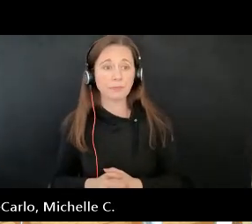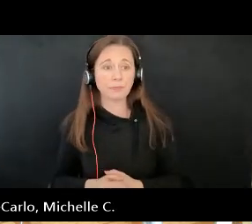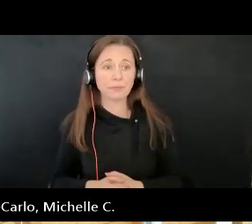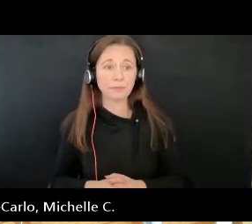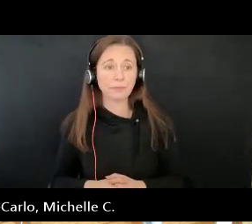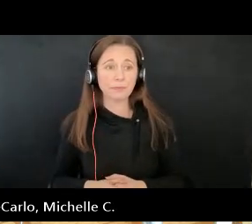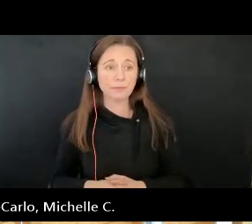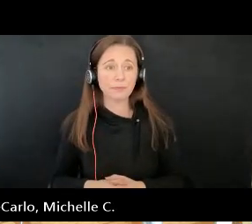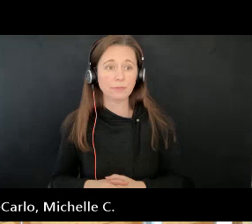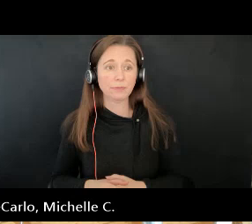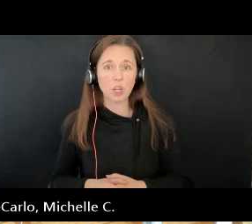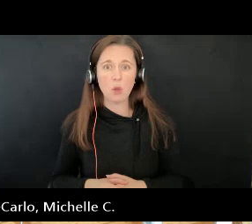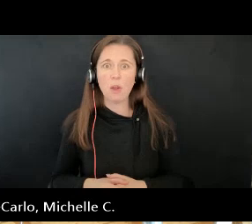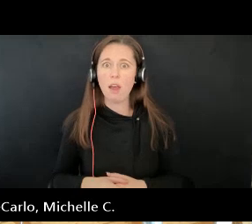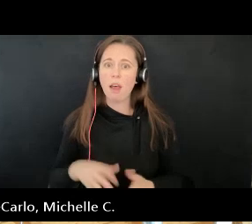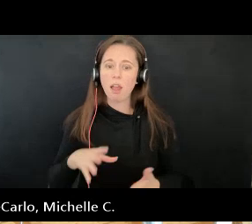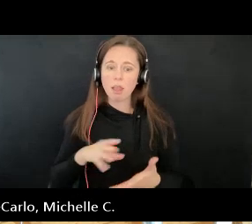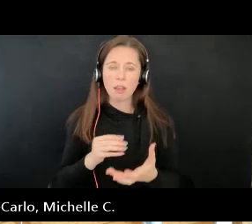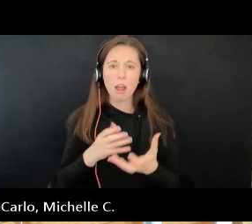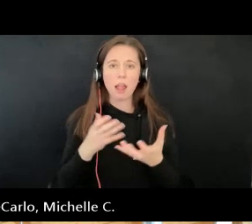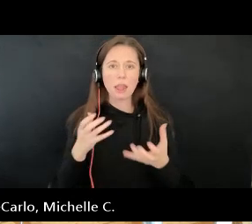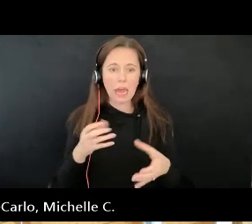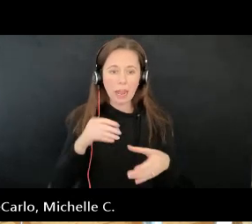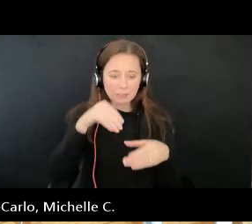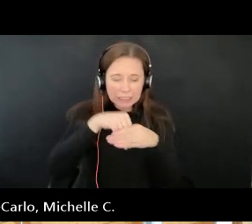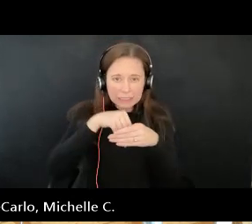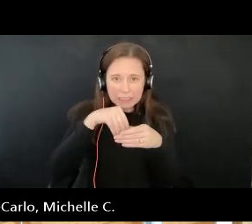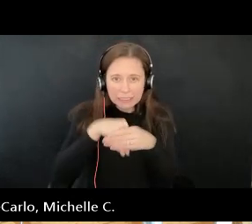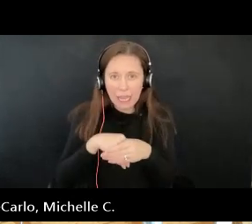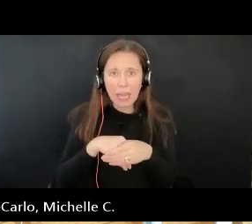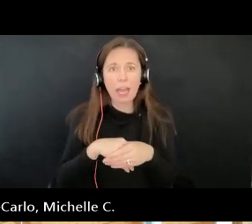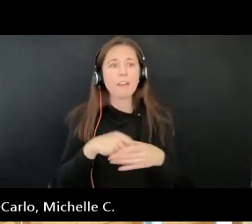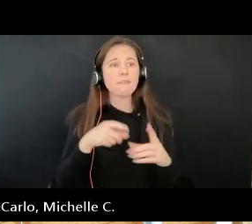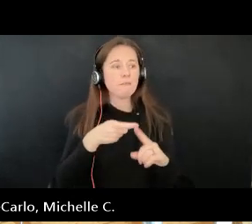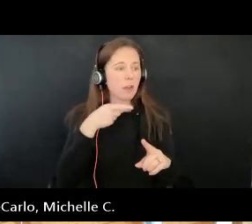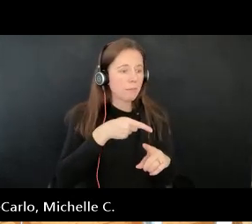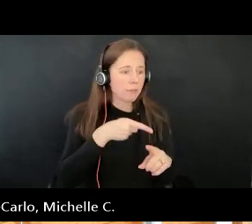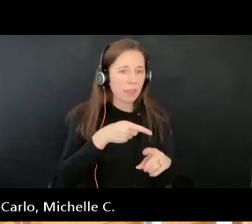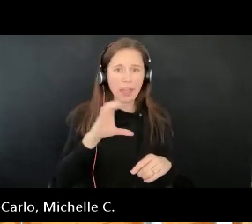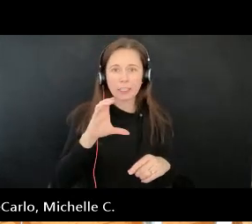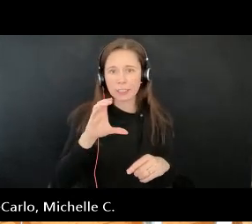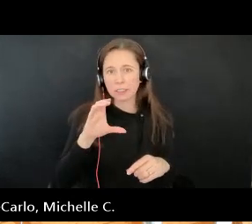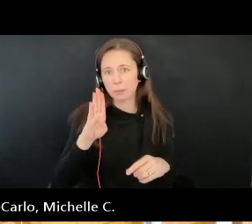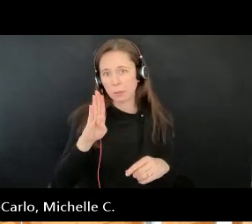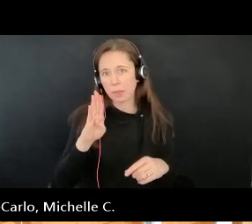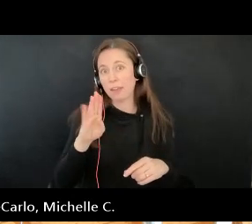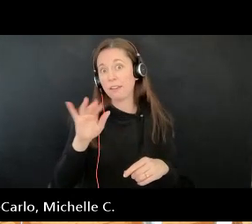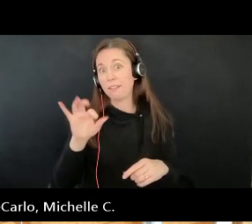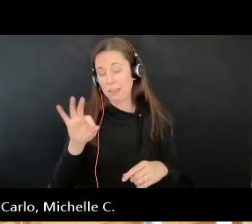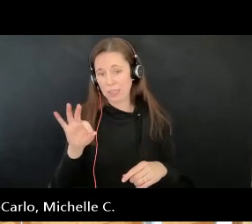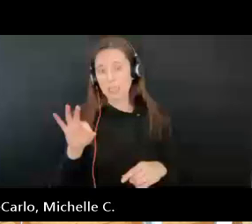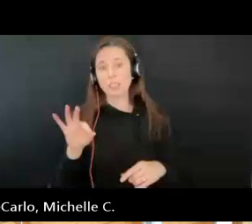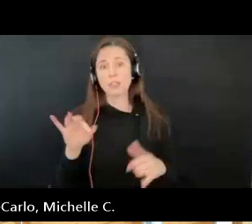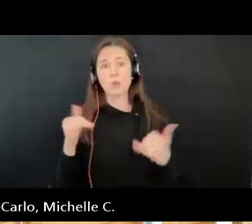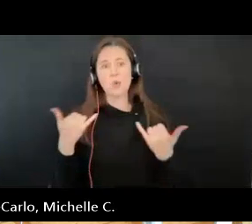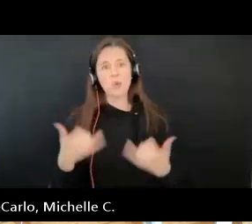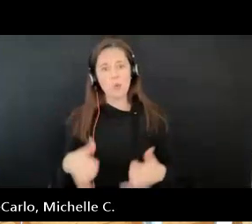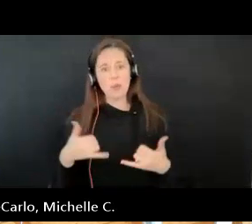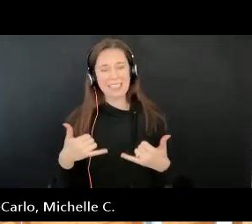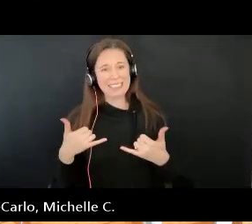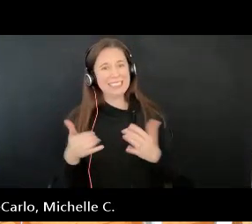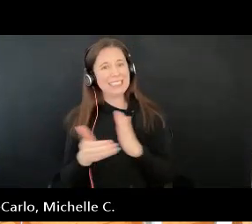that I now work for, which was super important to helping me form relationships and eventually apply to my current role.